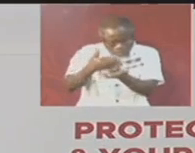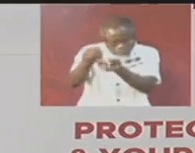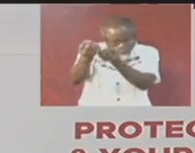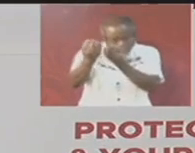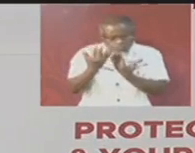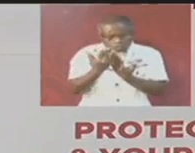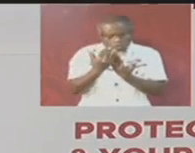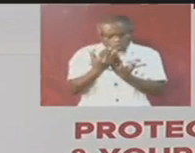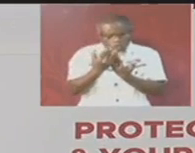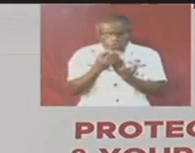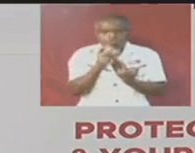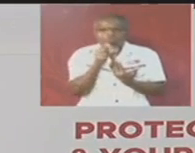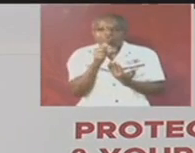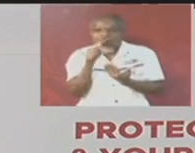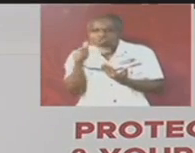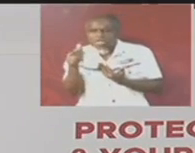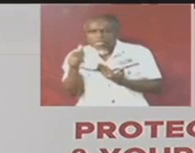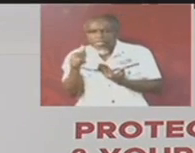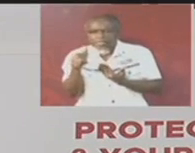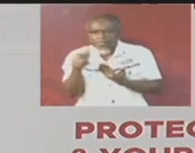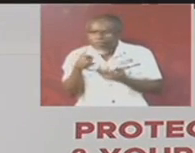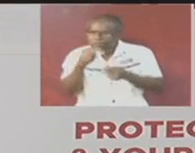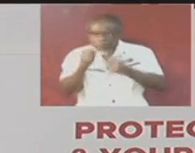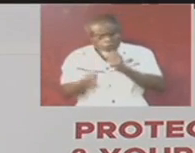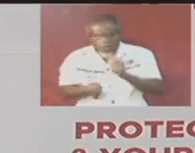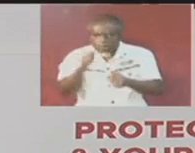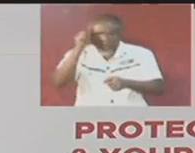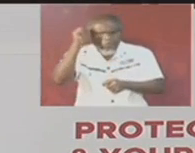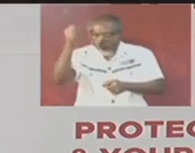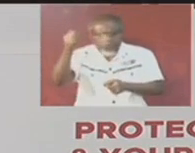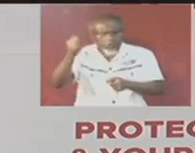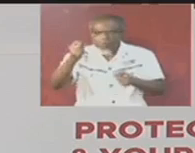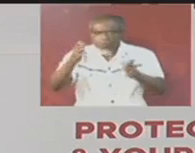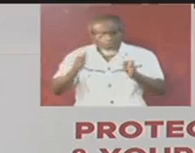and Tobagonians lying down in our beds.